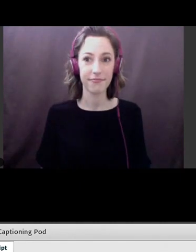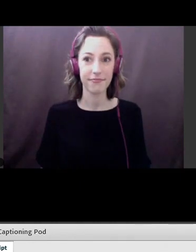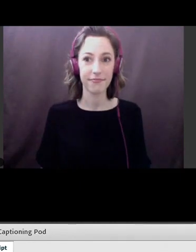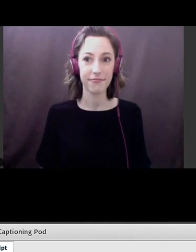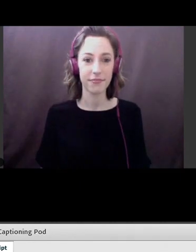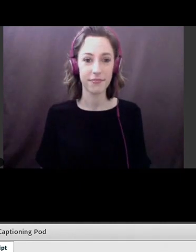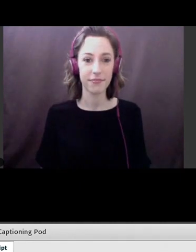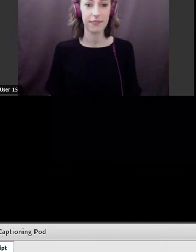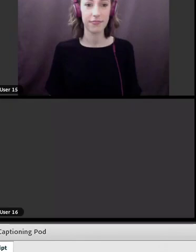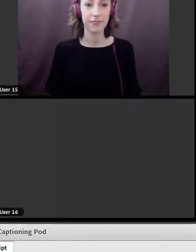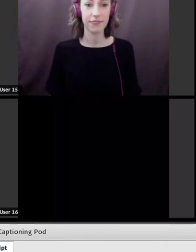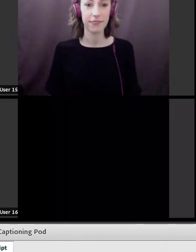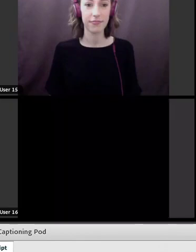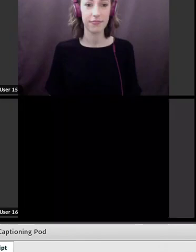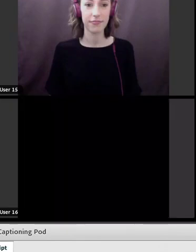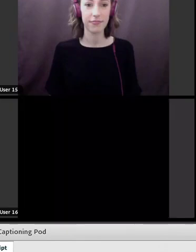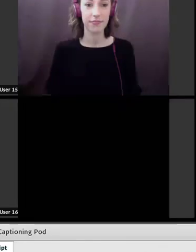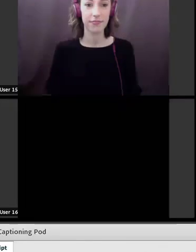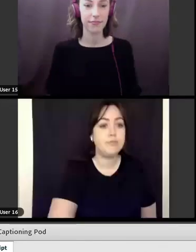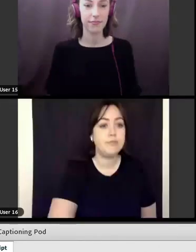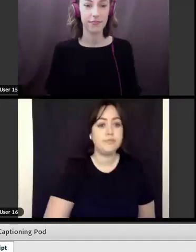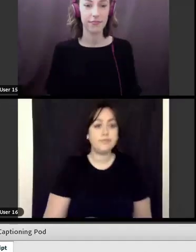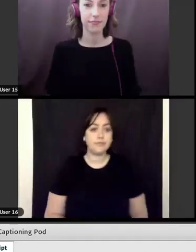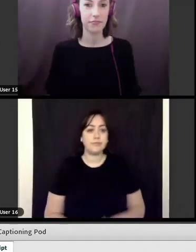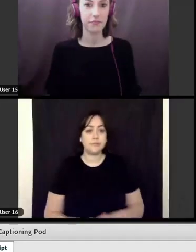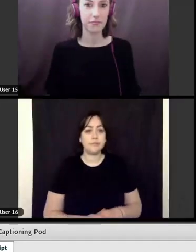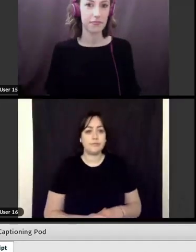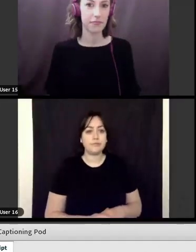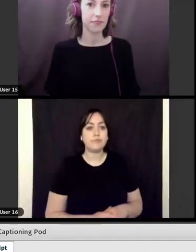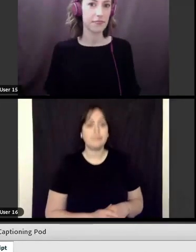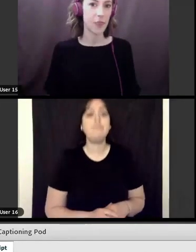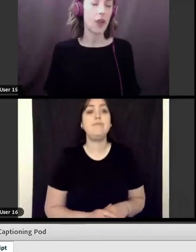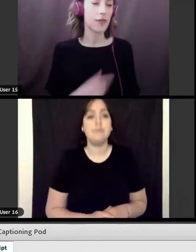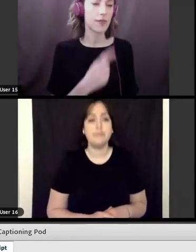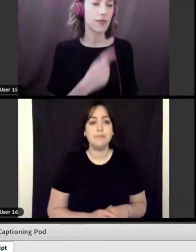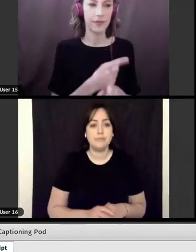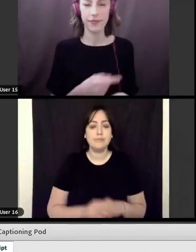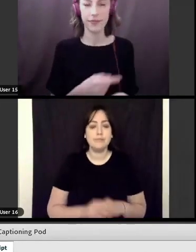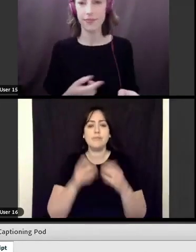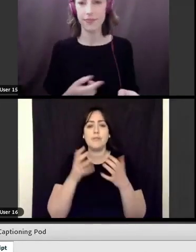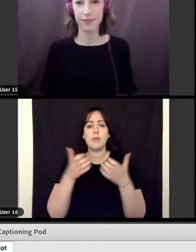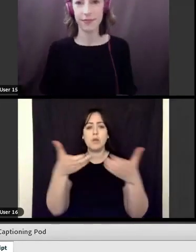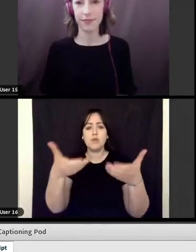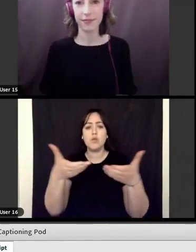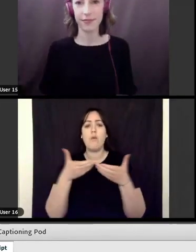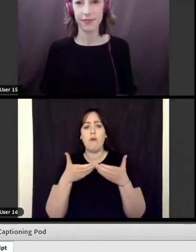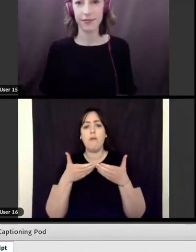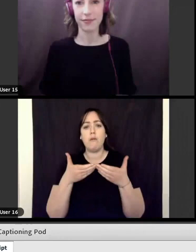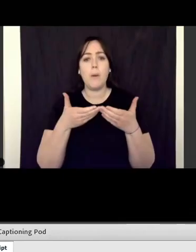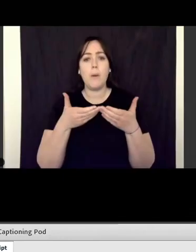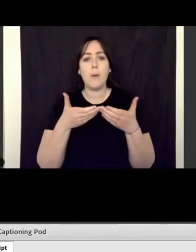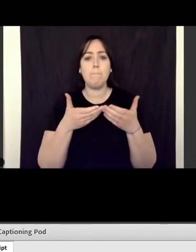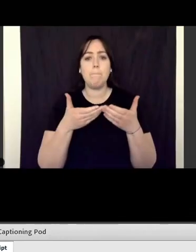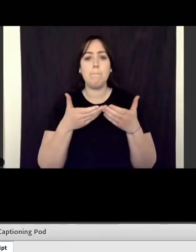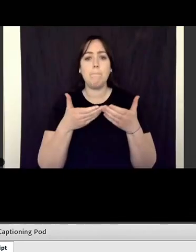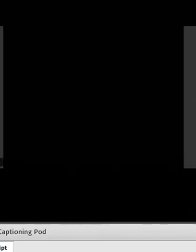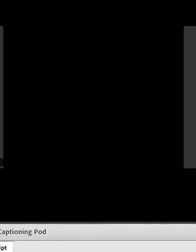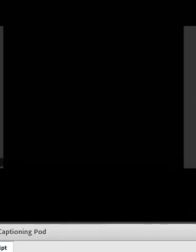And I want to welcome our guest technical experts to the room. So today we have